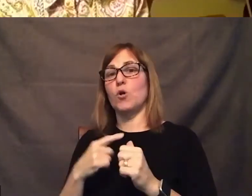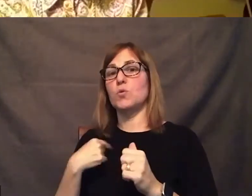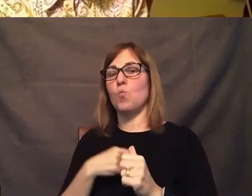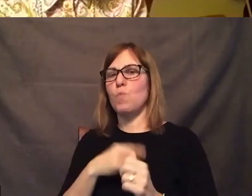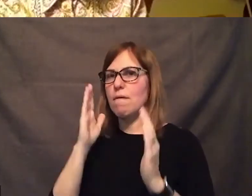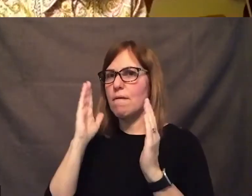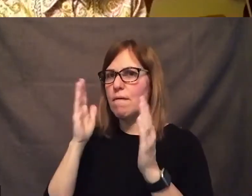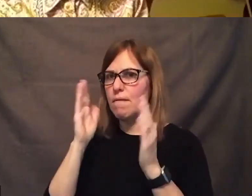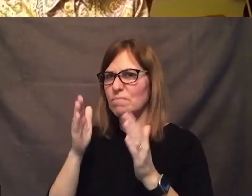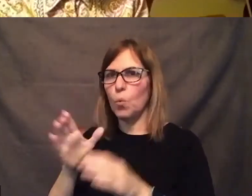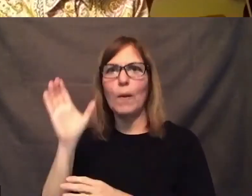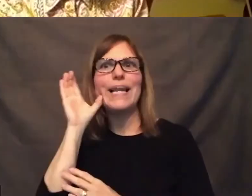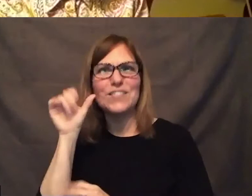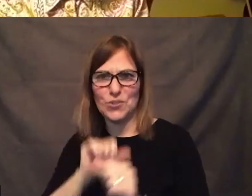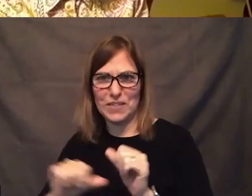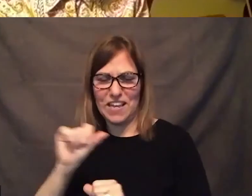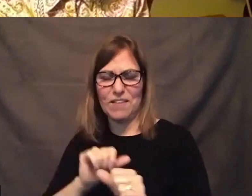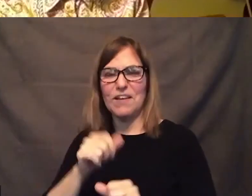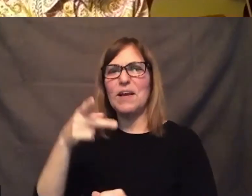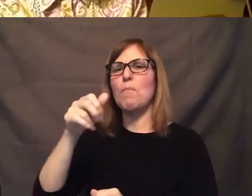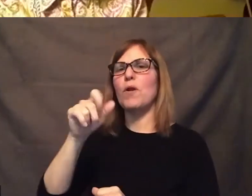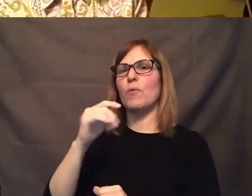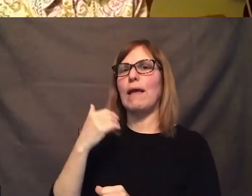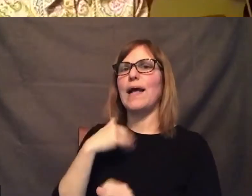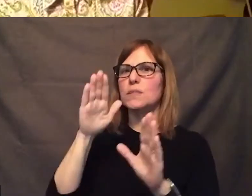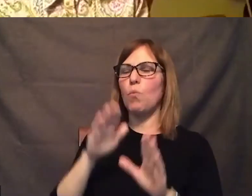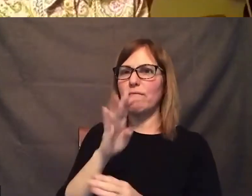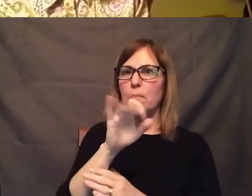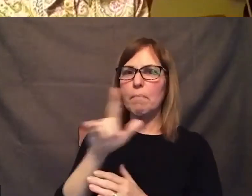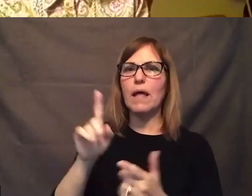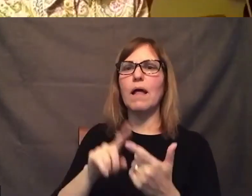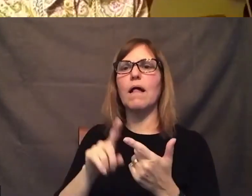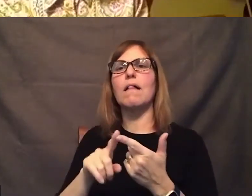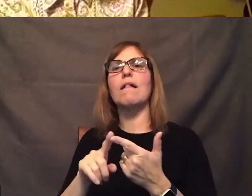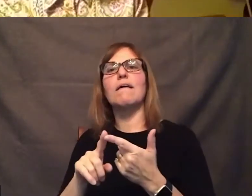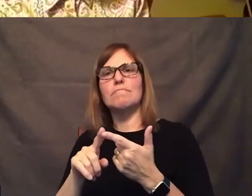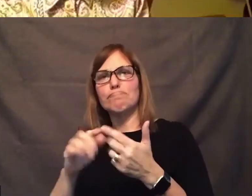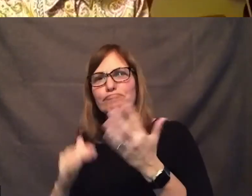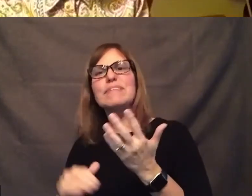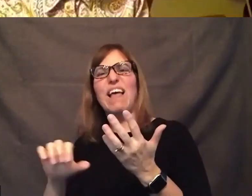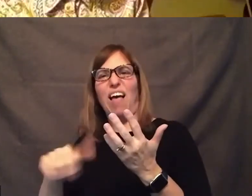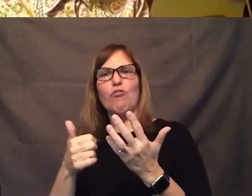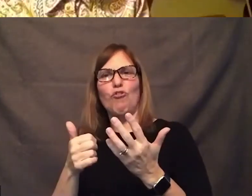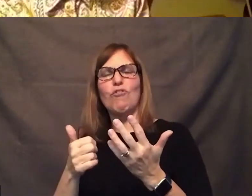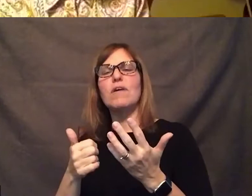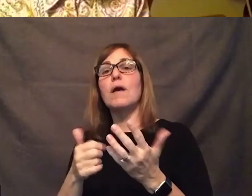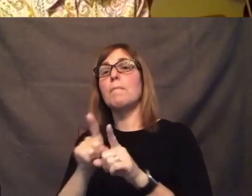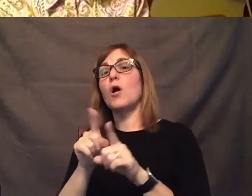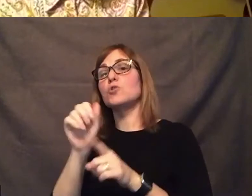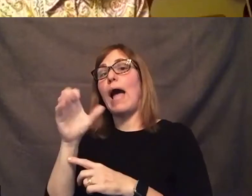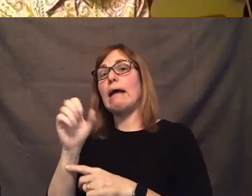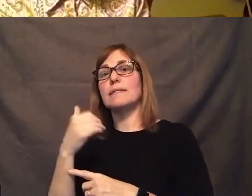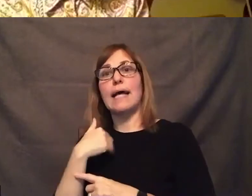The Port Authority had excellent listeners in Bill Millar and Tom Letke, and also Access had some excellent